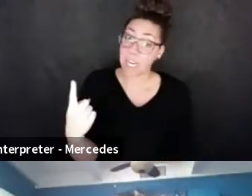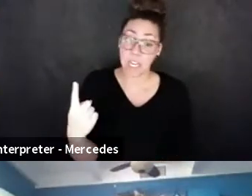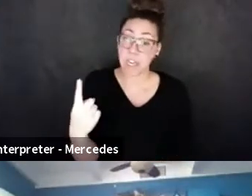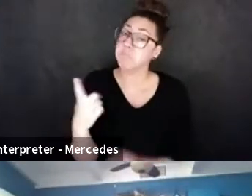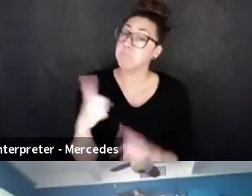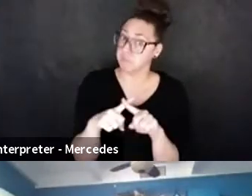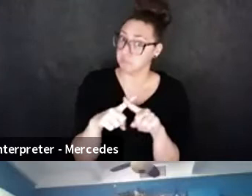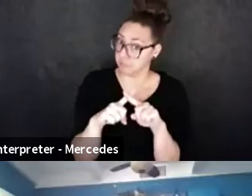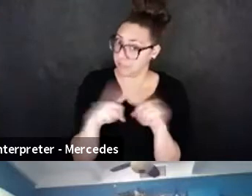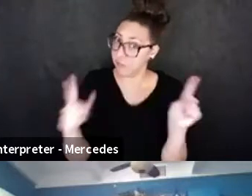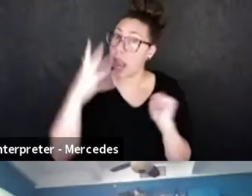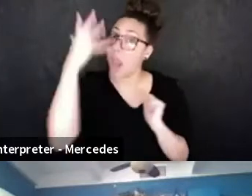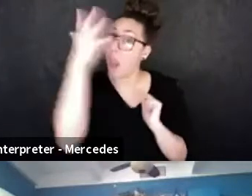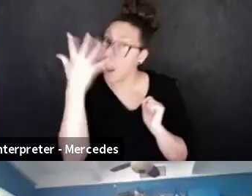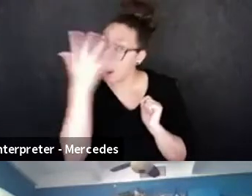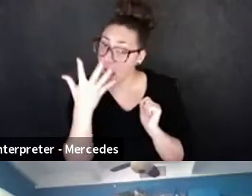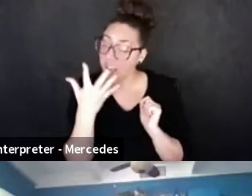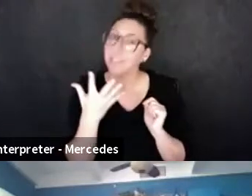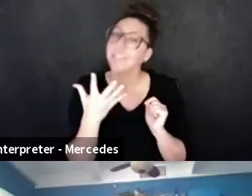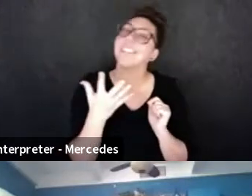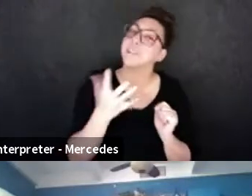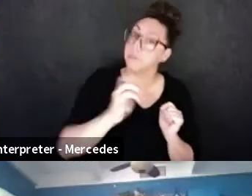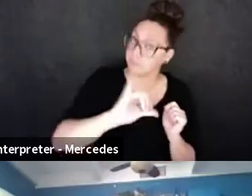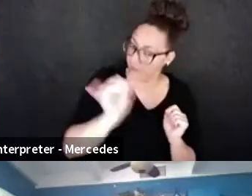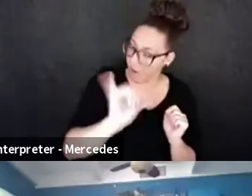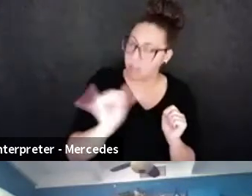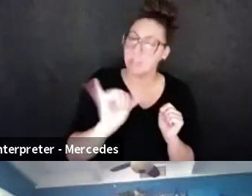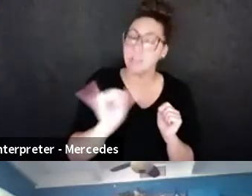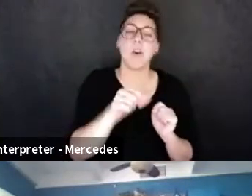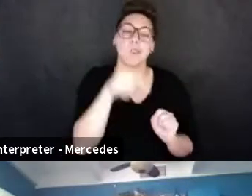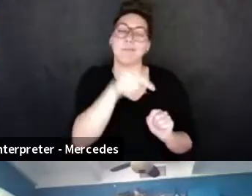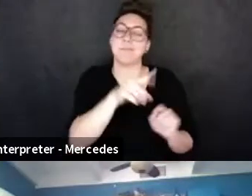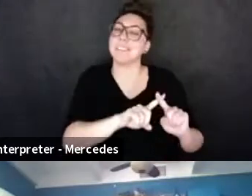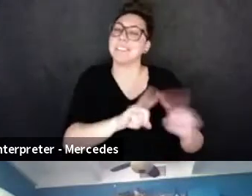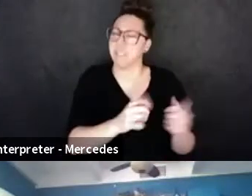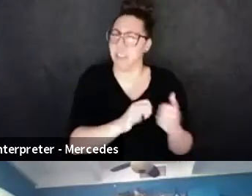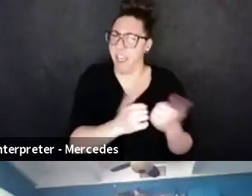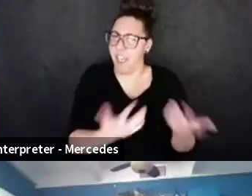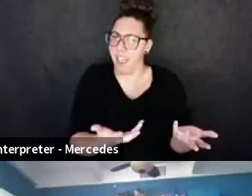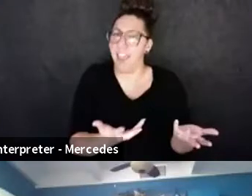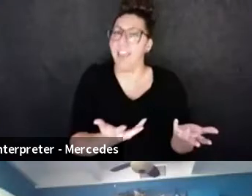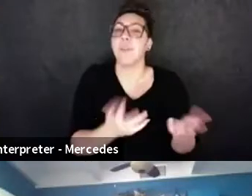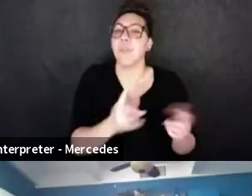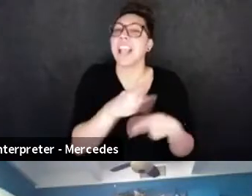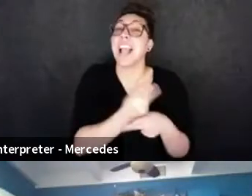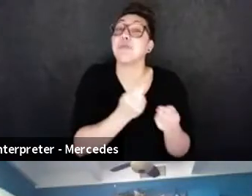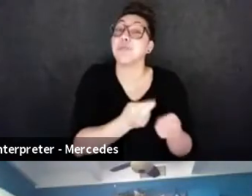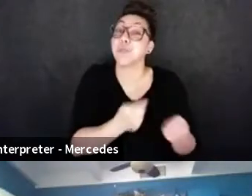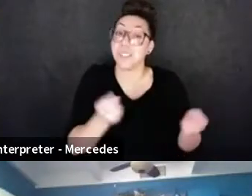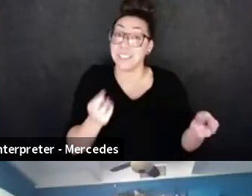different in the way it looks, but it is different in the type of resources that you'll find in